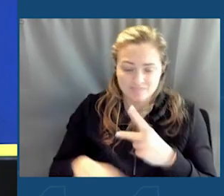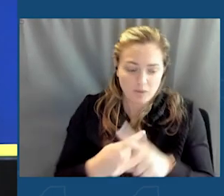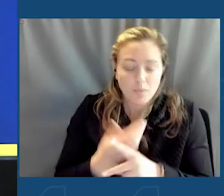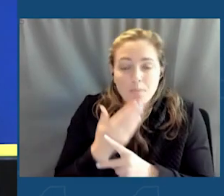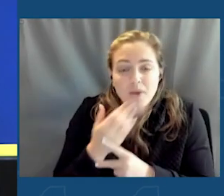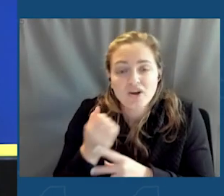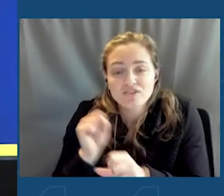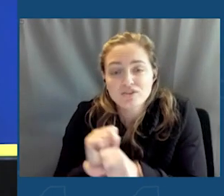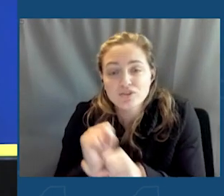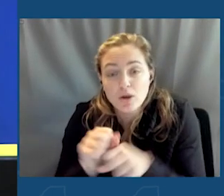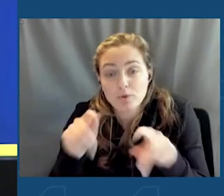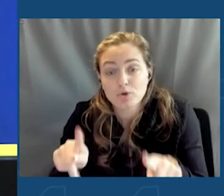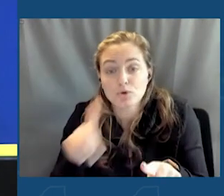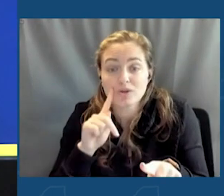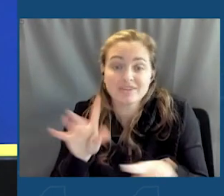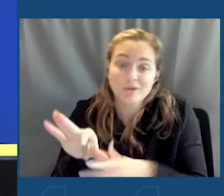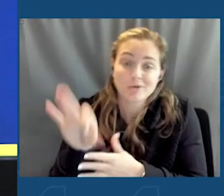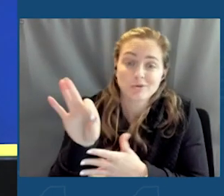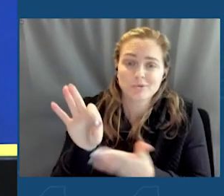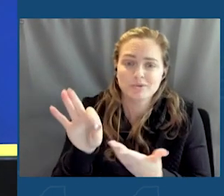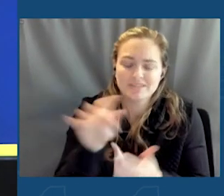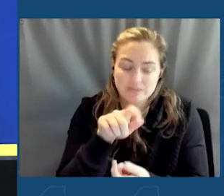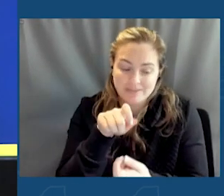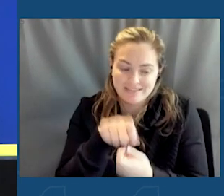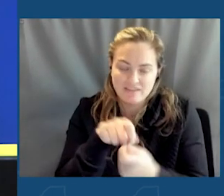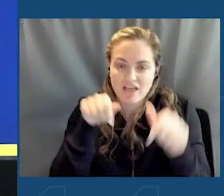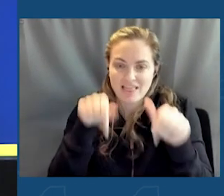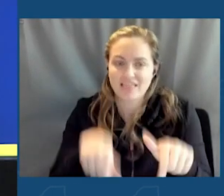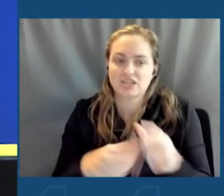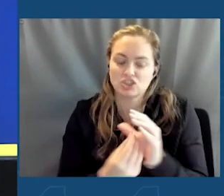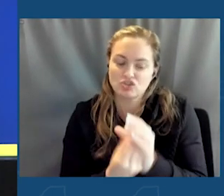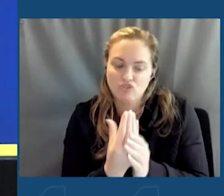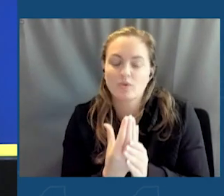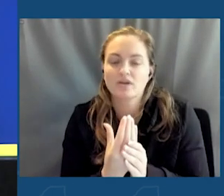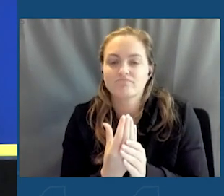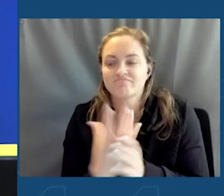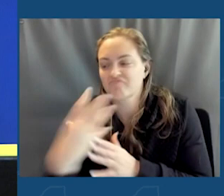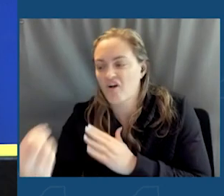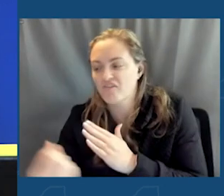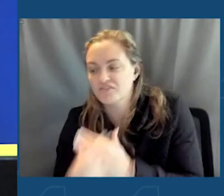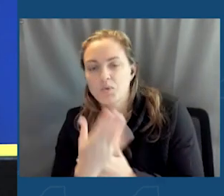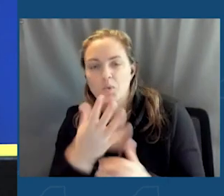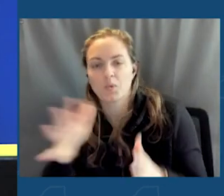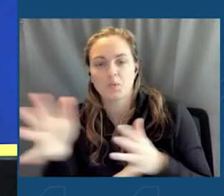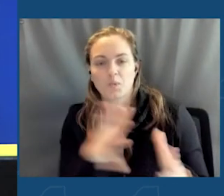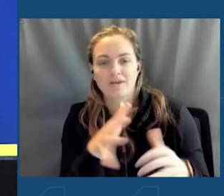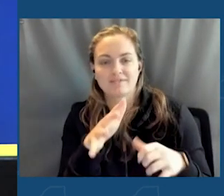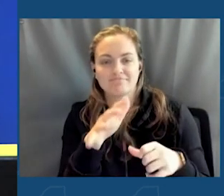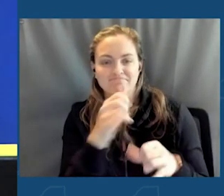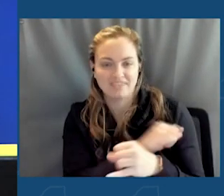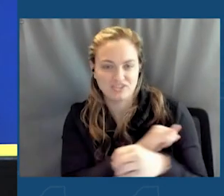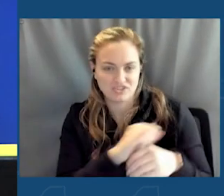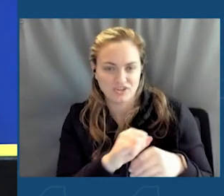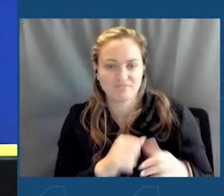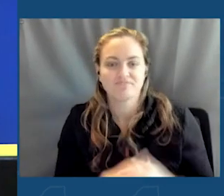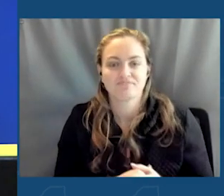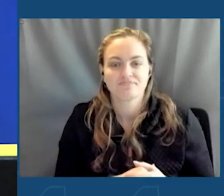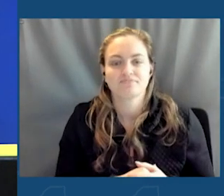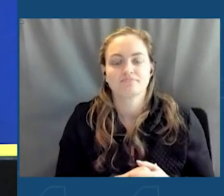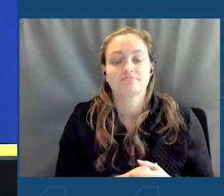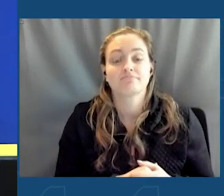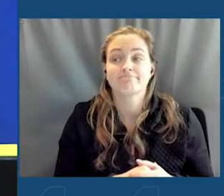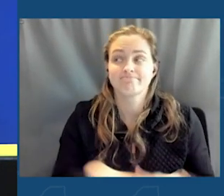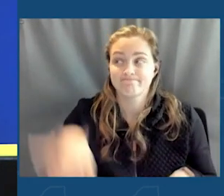they might choose, and particularly in this growing offshore wind industry. Also, the creative vision